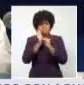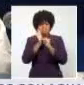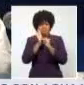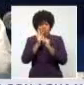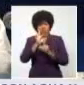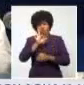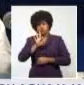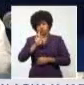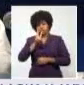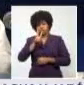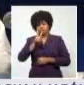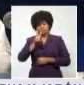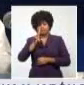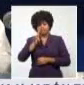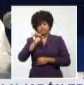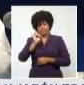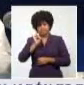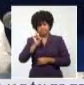Of the